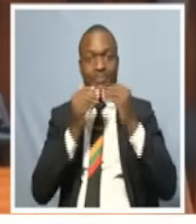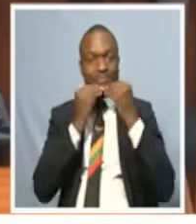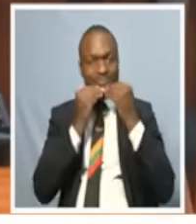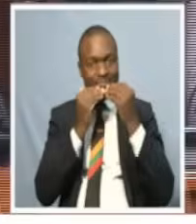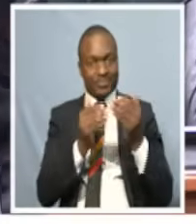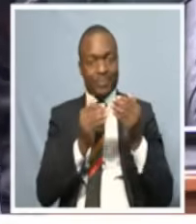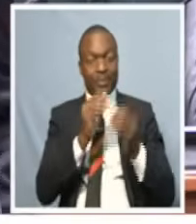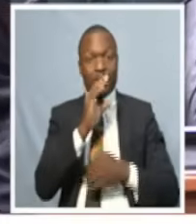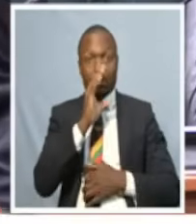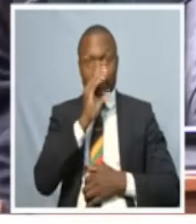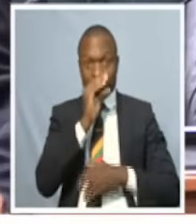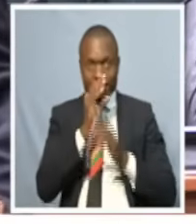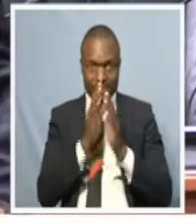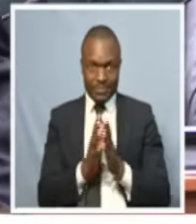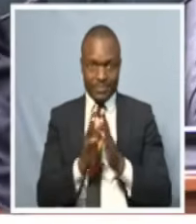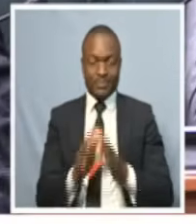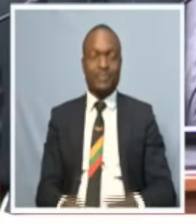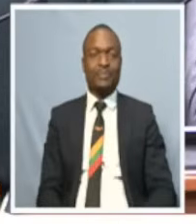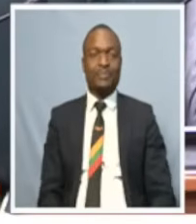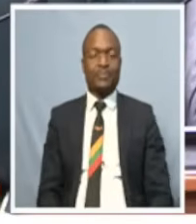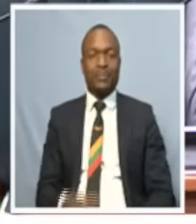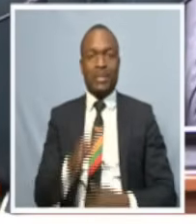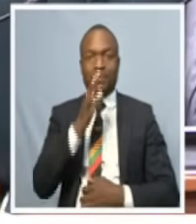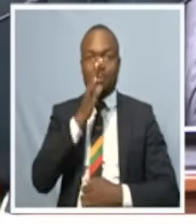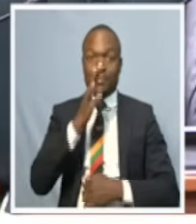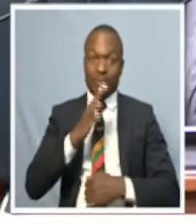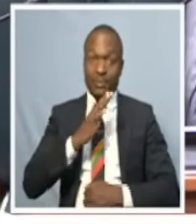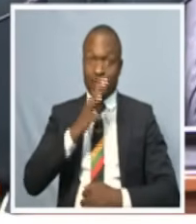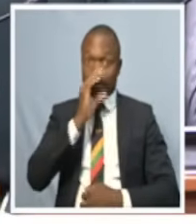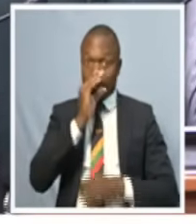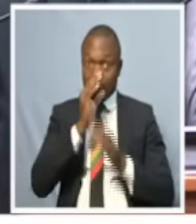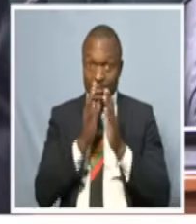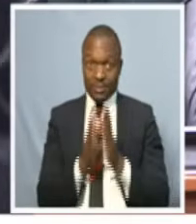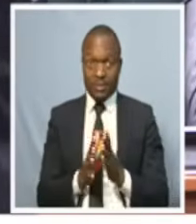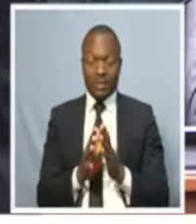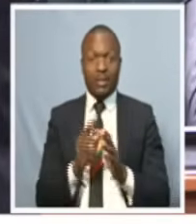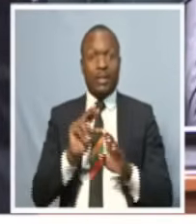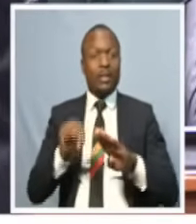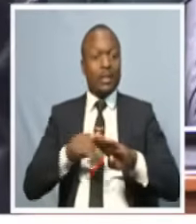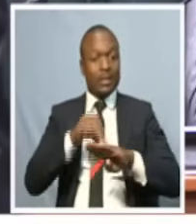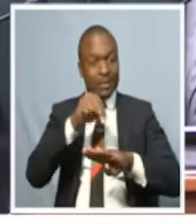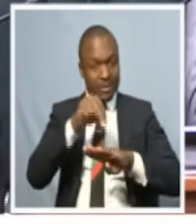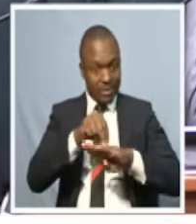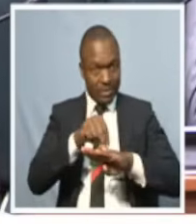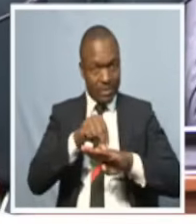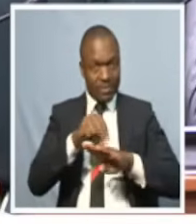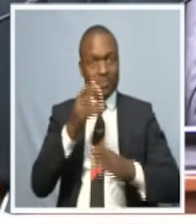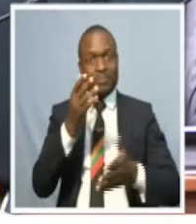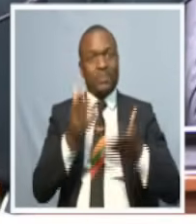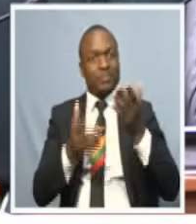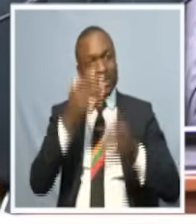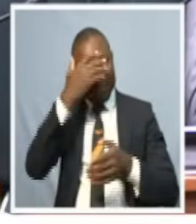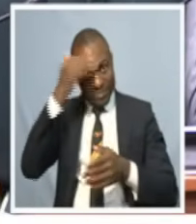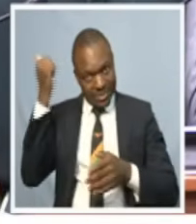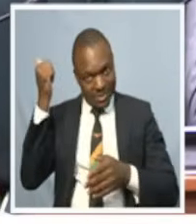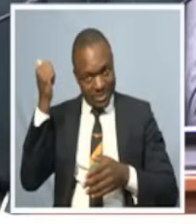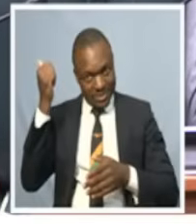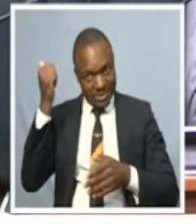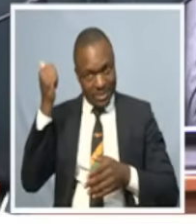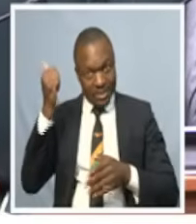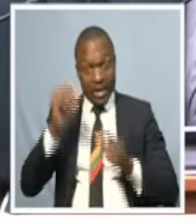you. Thank you, Madam Speaker. Madam Speaker, the nation may have forgotten